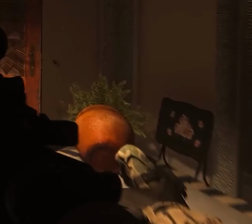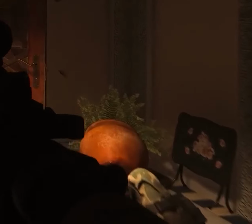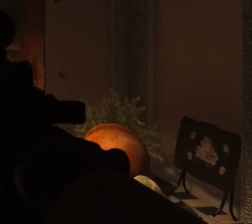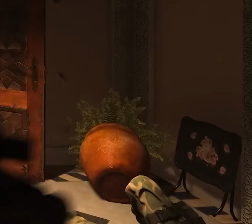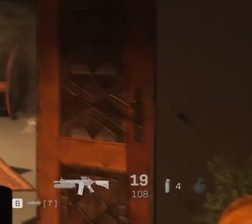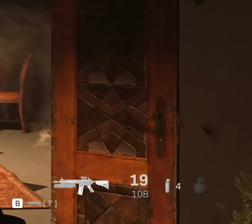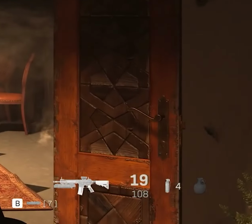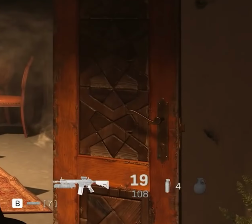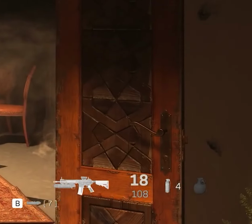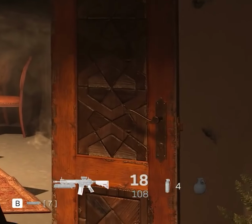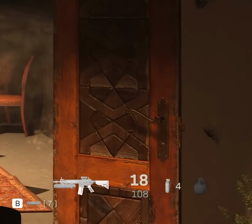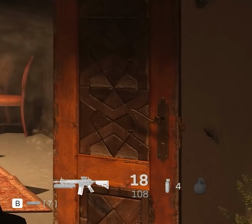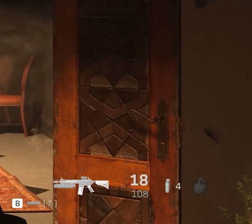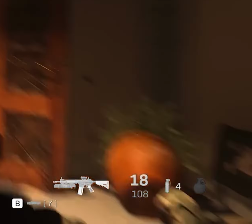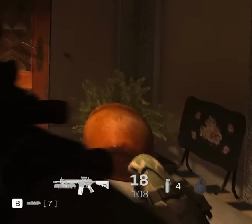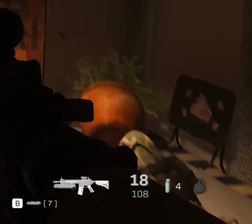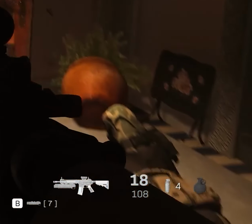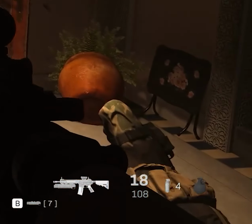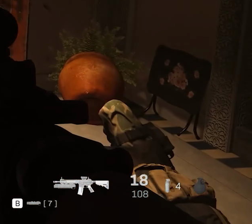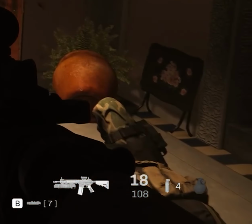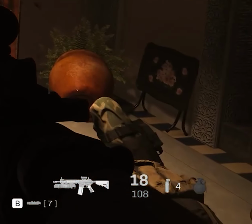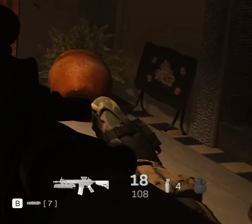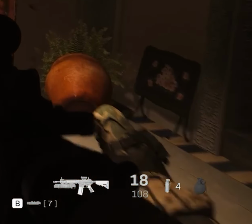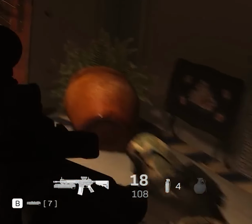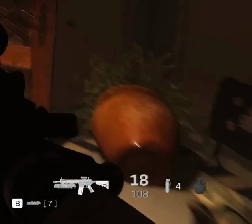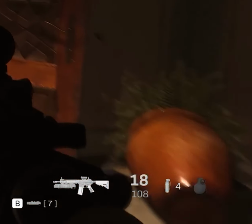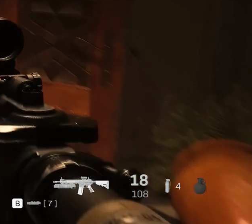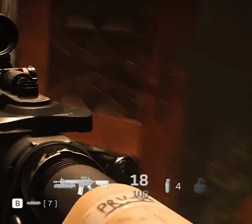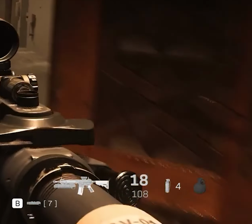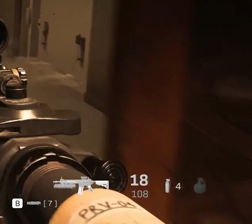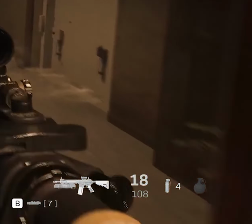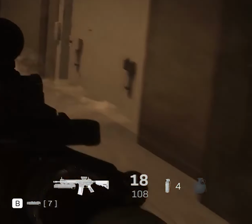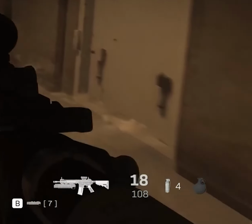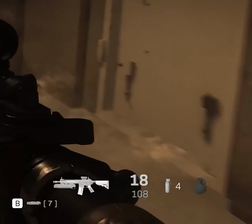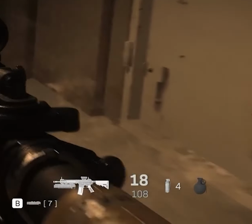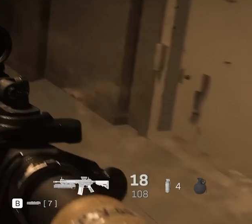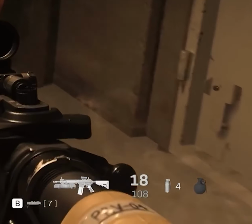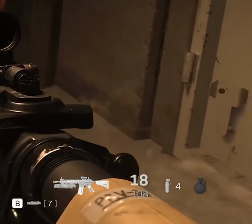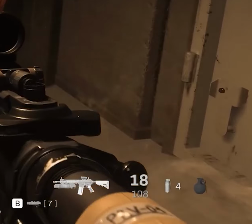Get in there, Garrick. Stacy, get out of here now.